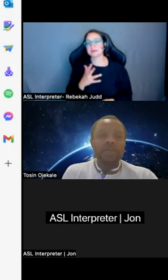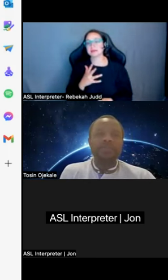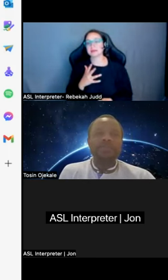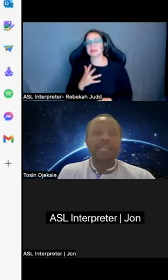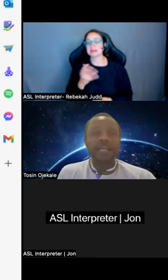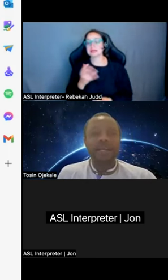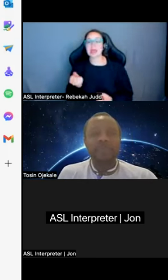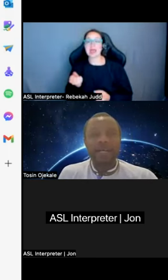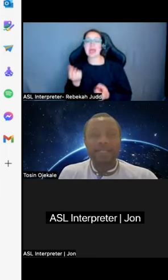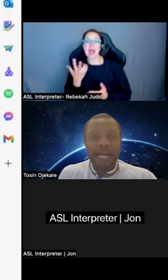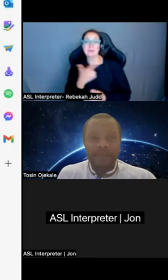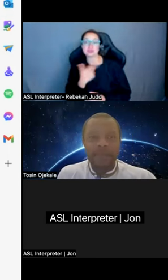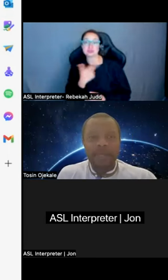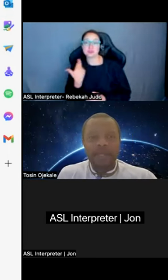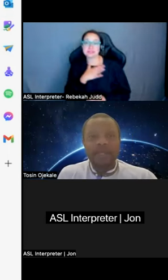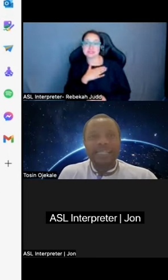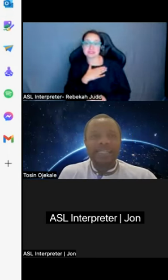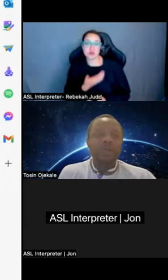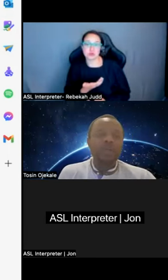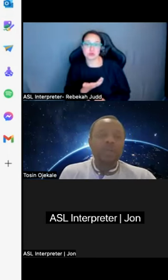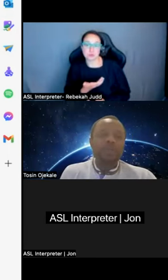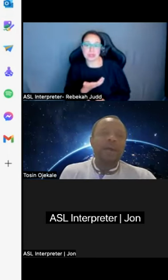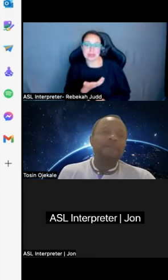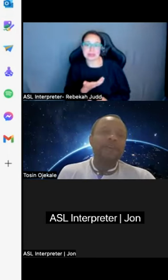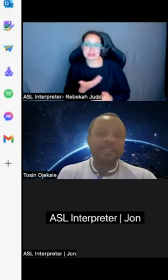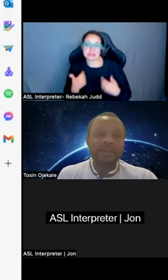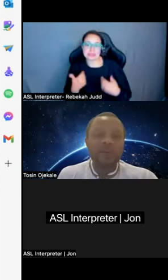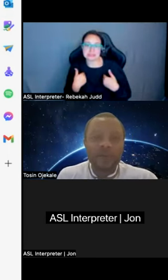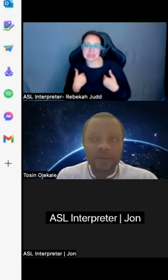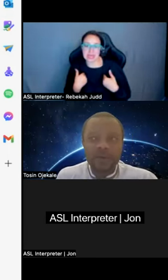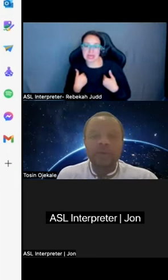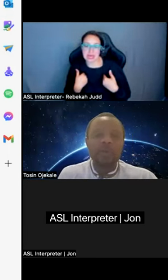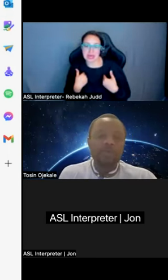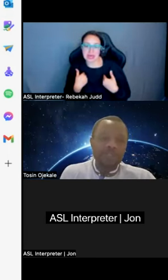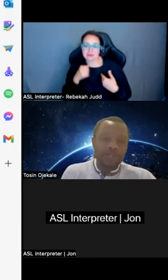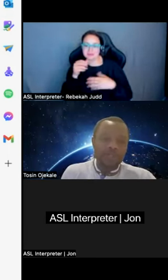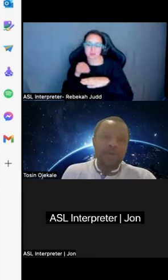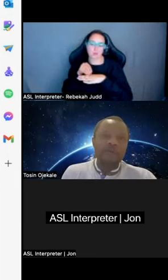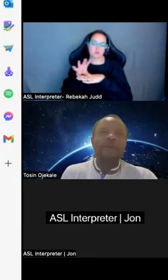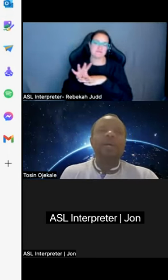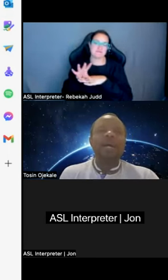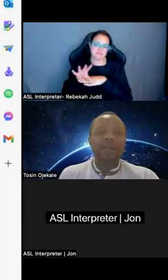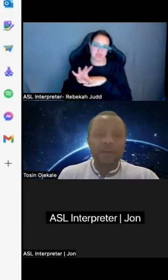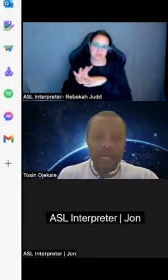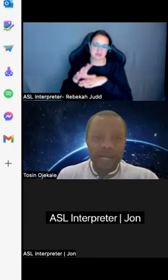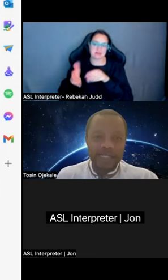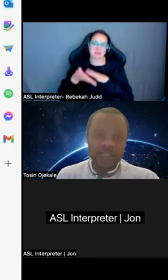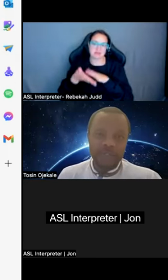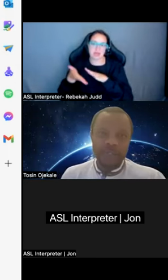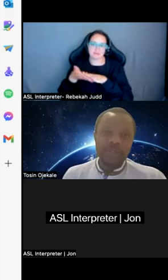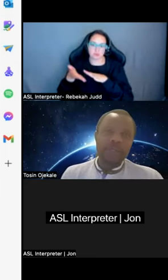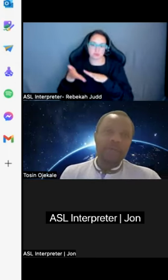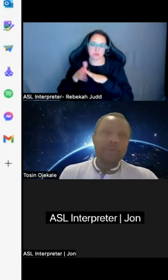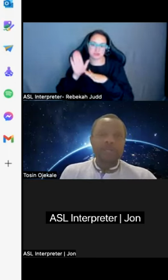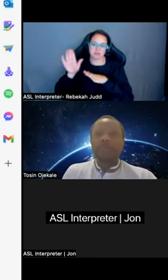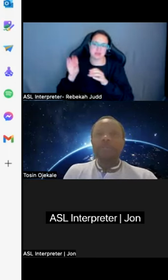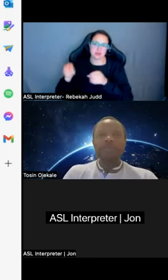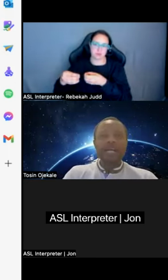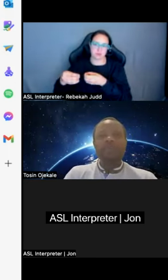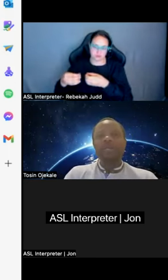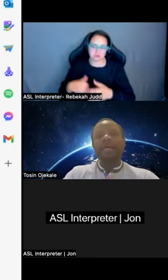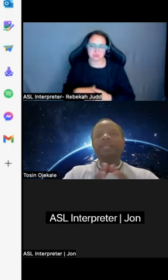is willing to take per time that is not going to affect the overall operation of an organization. Okay,